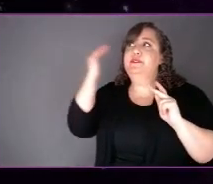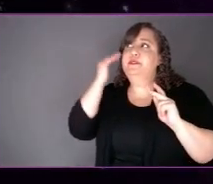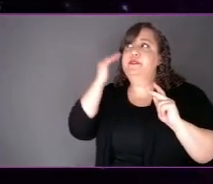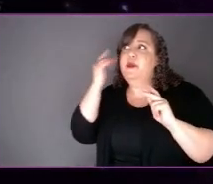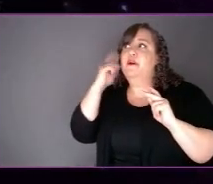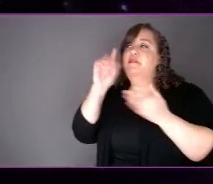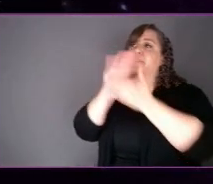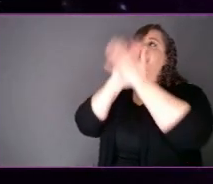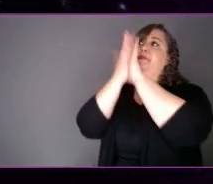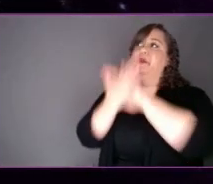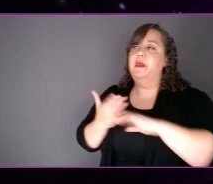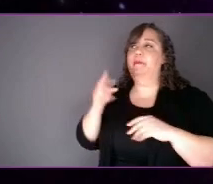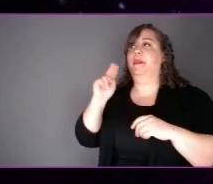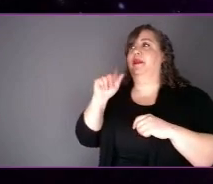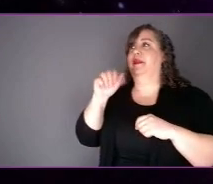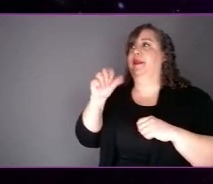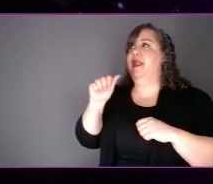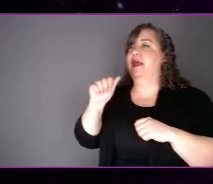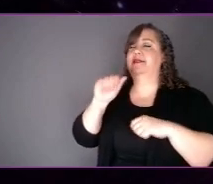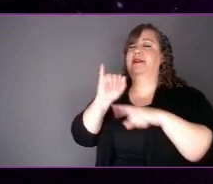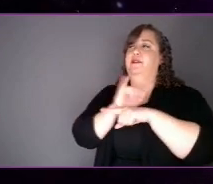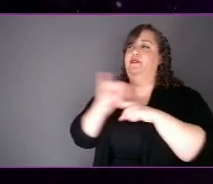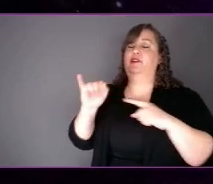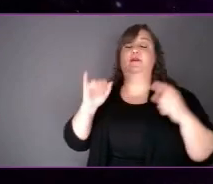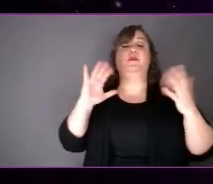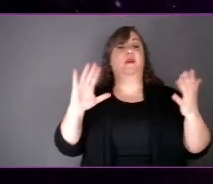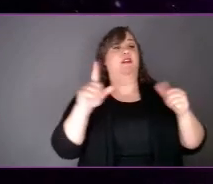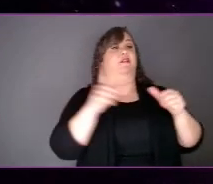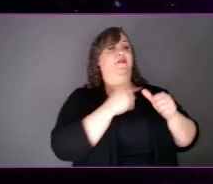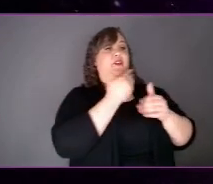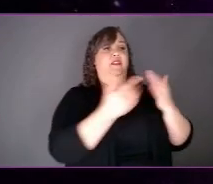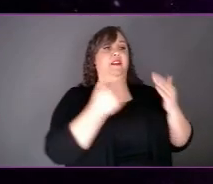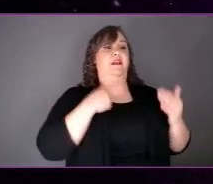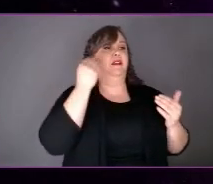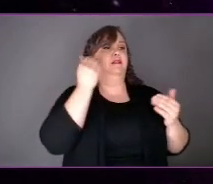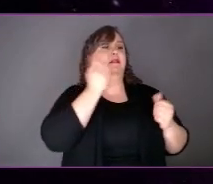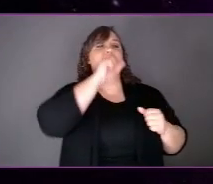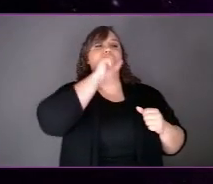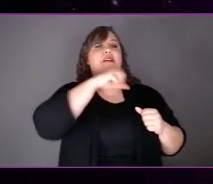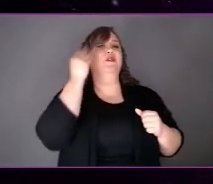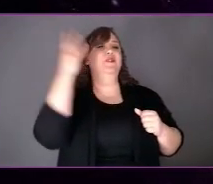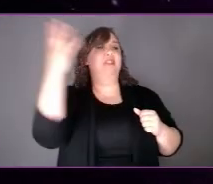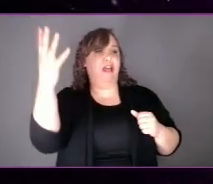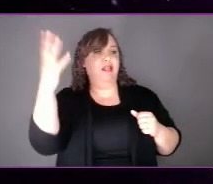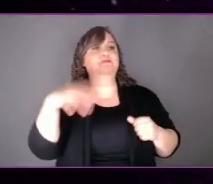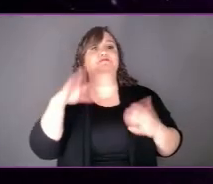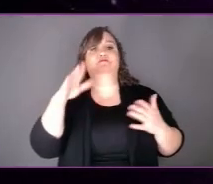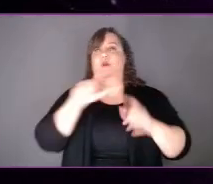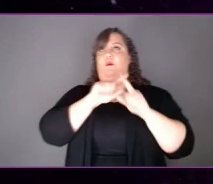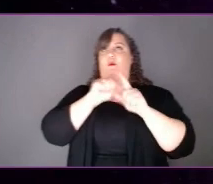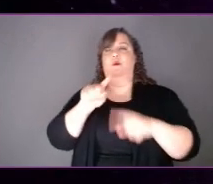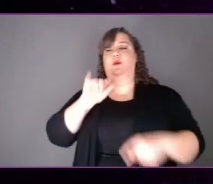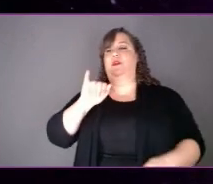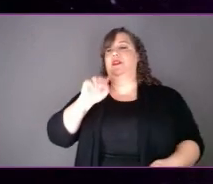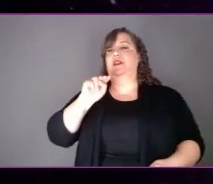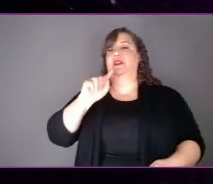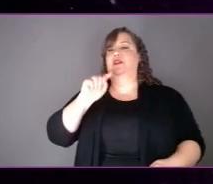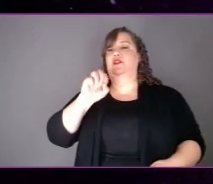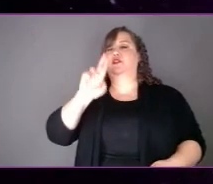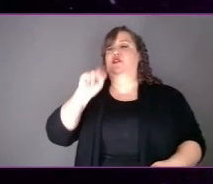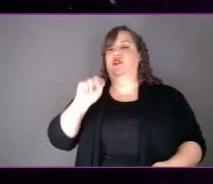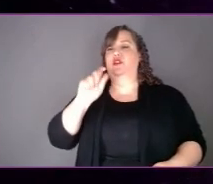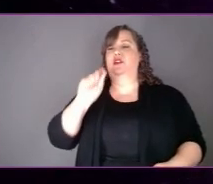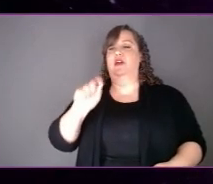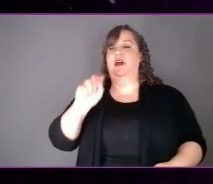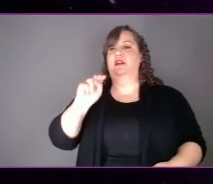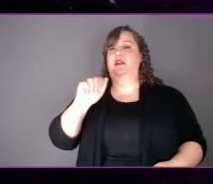interns? Yeah, so the first thing I love to tell students is head to intern.nasa.gov. That is going to be your one-stop shop